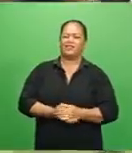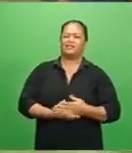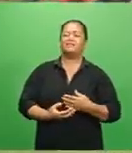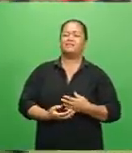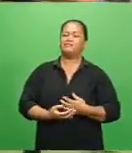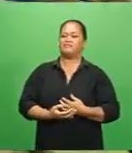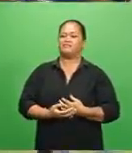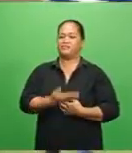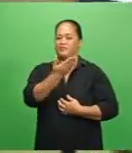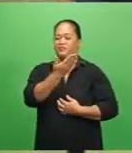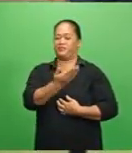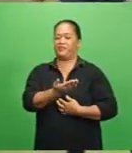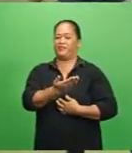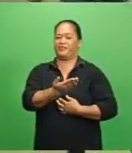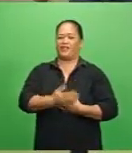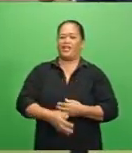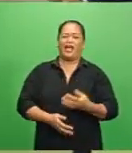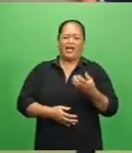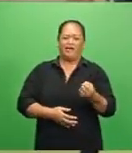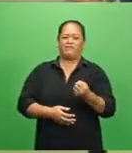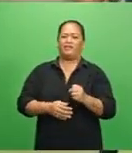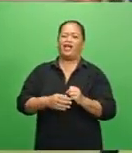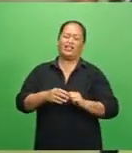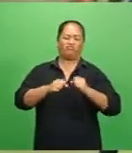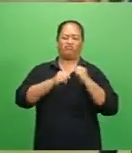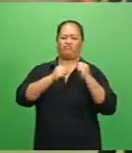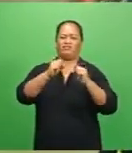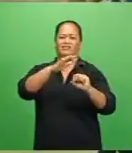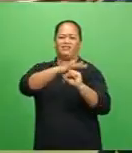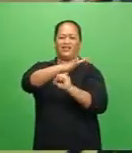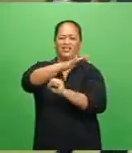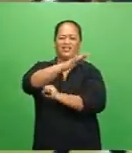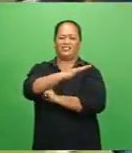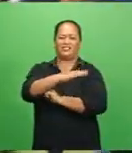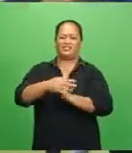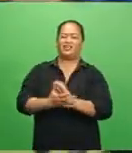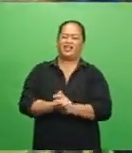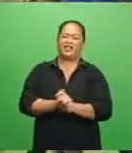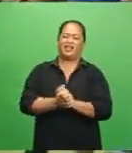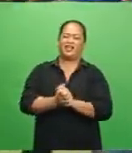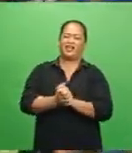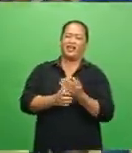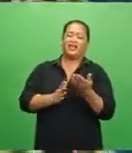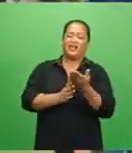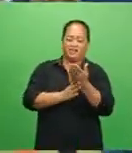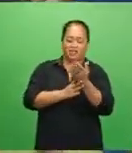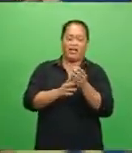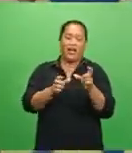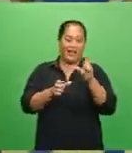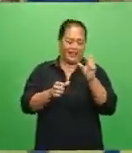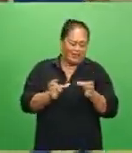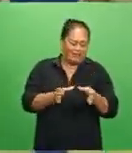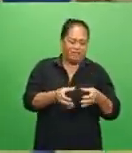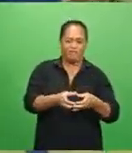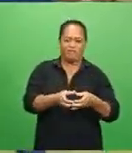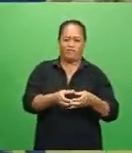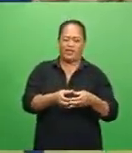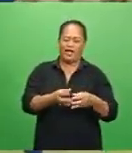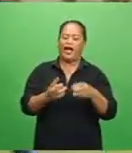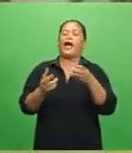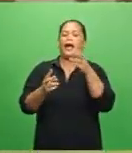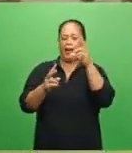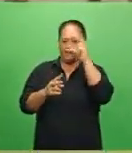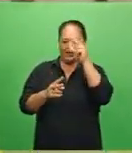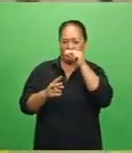says by having a strong foundation through its club competition, they will have a pool of players to pick from for the senior team.